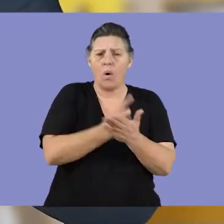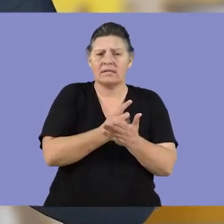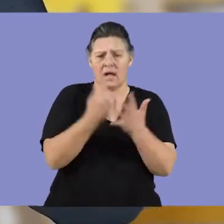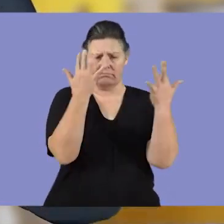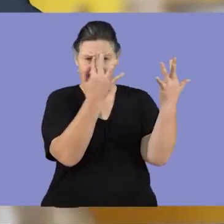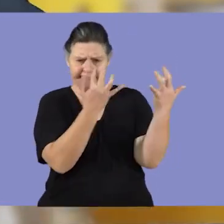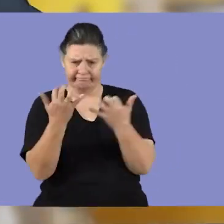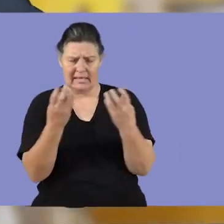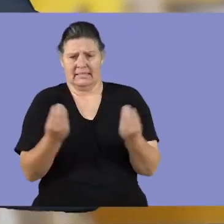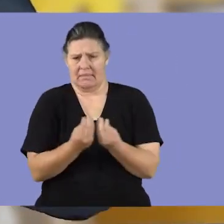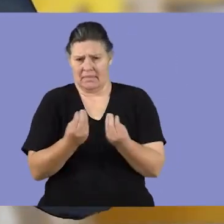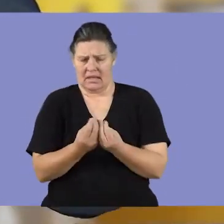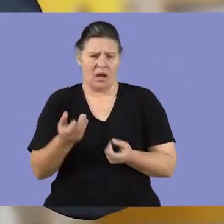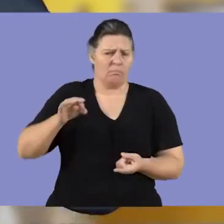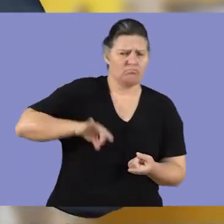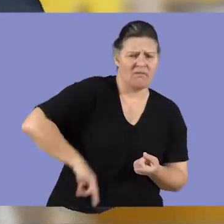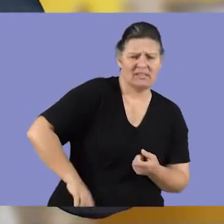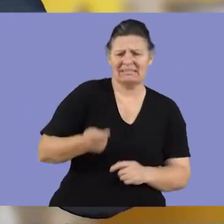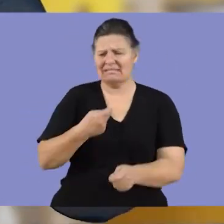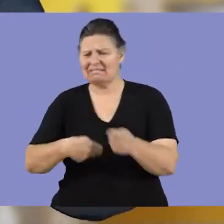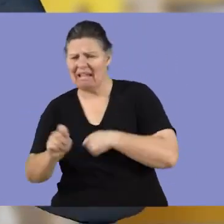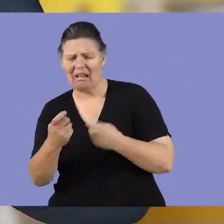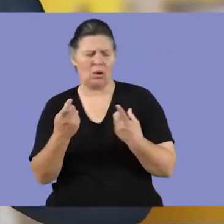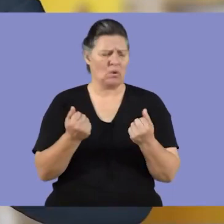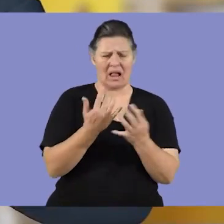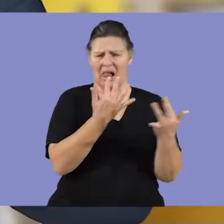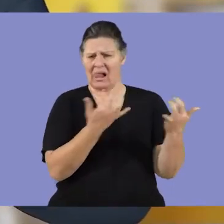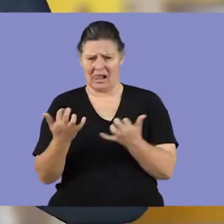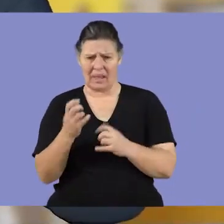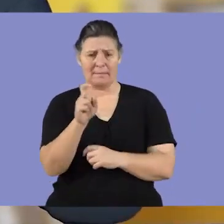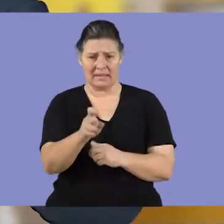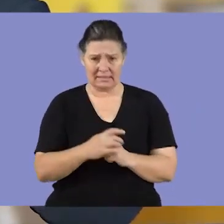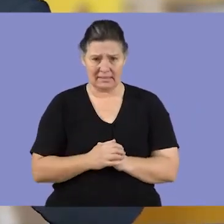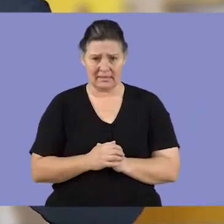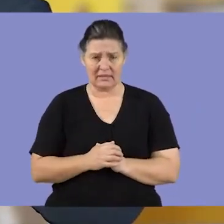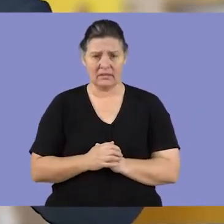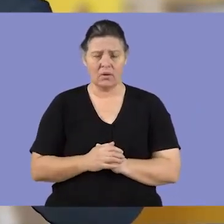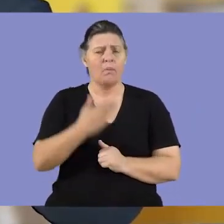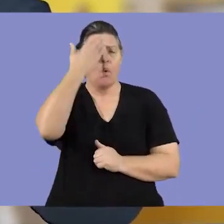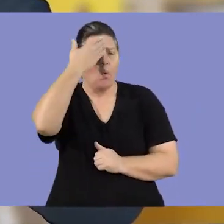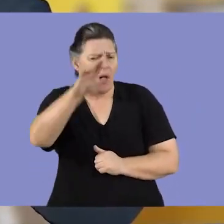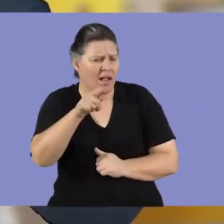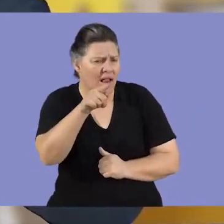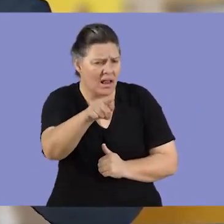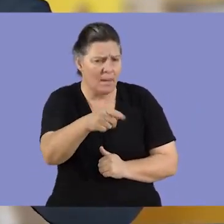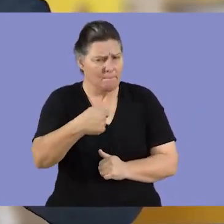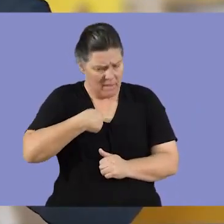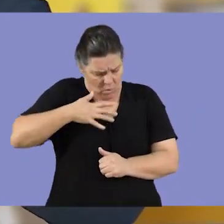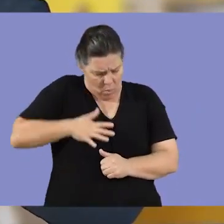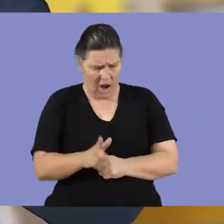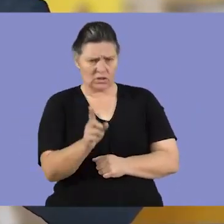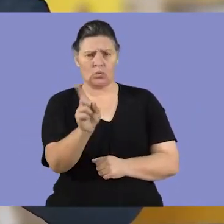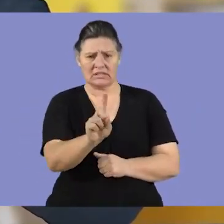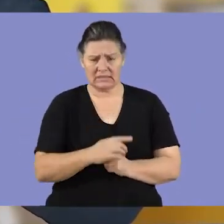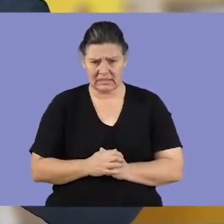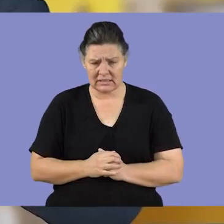be required to calculate something. Profit, sales, cost. You have to know what is it that you